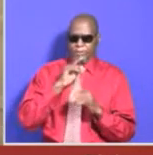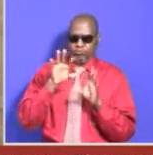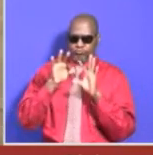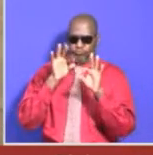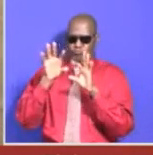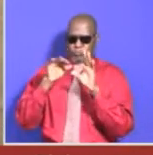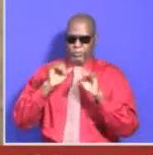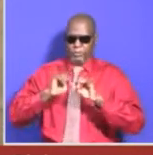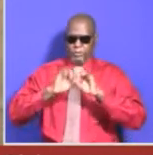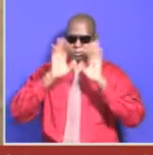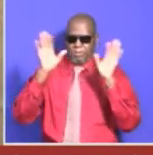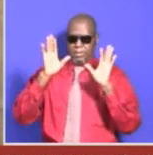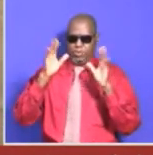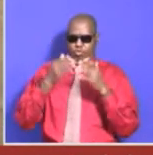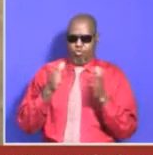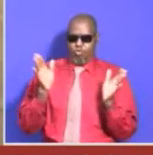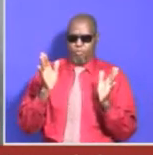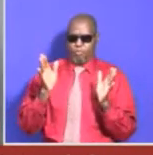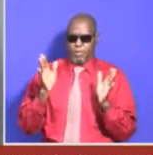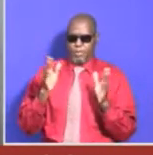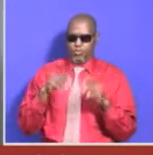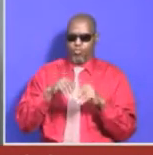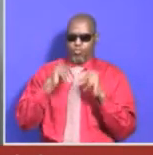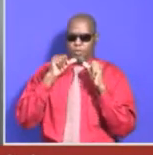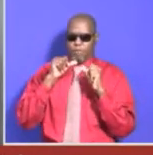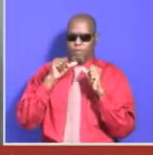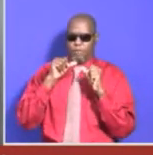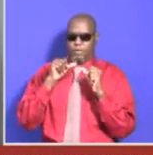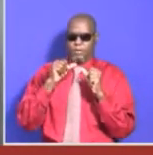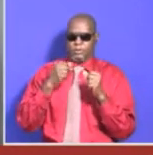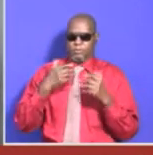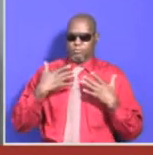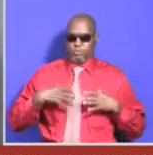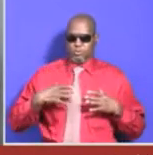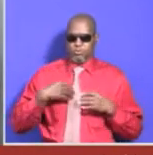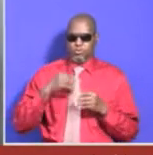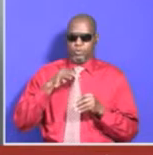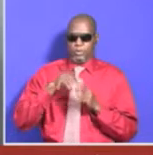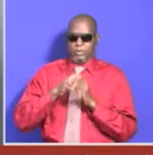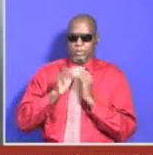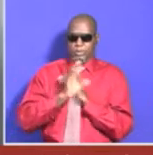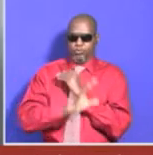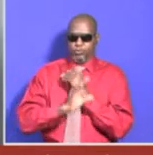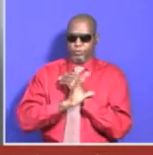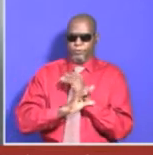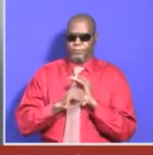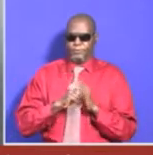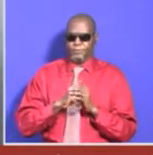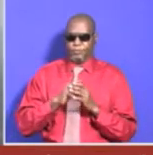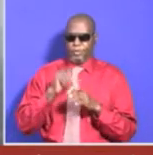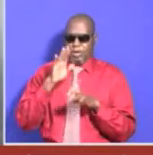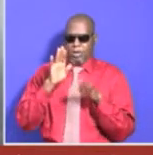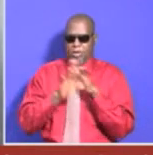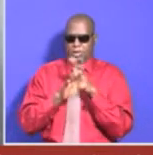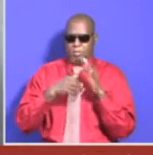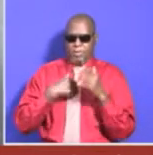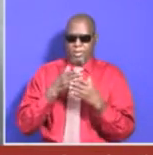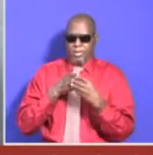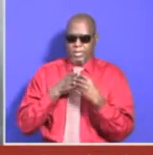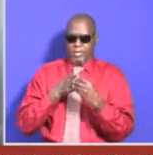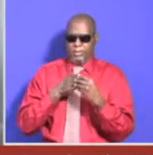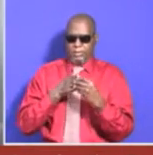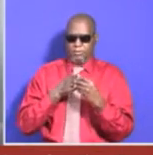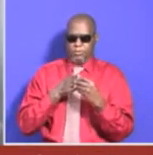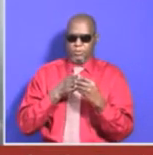will be transparent and open to eligible candidates across the country. Sahi chini ya uongozi wangu,